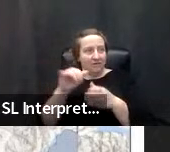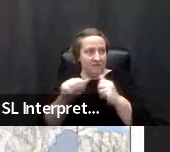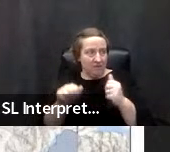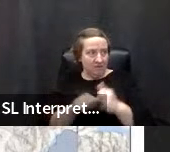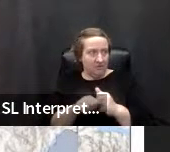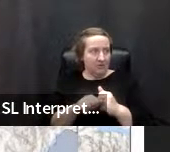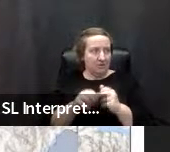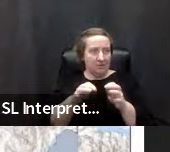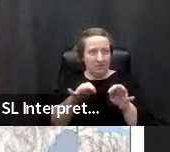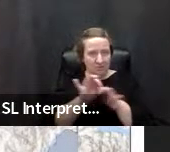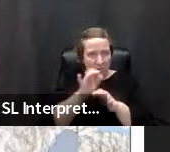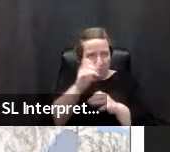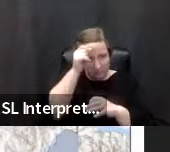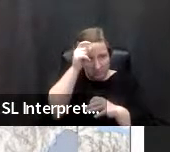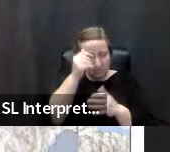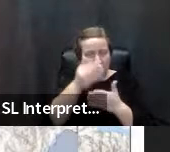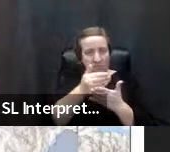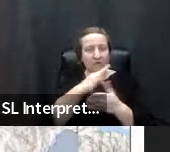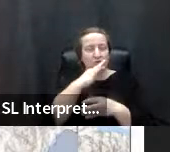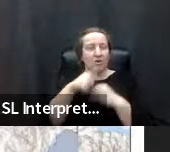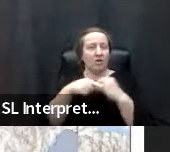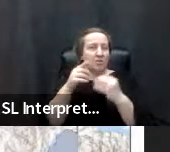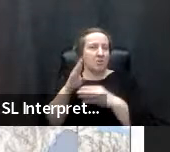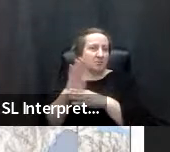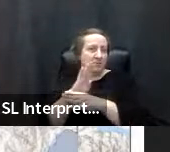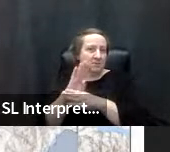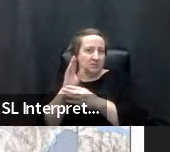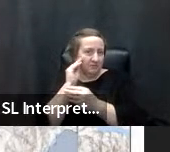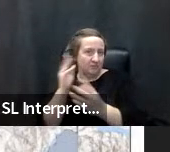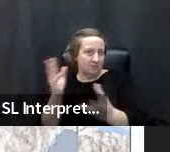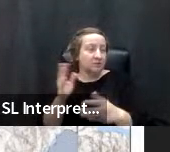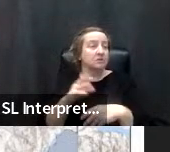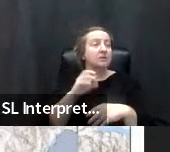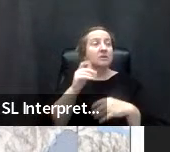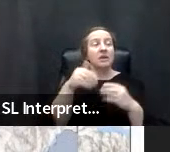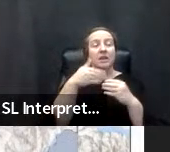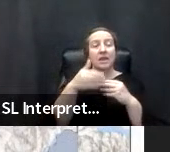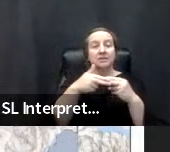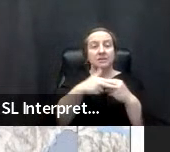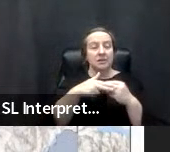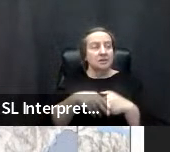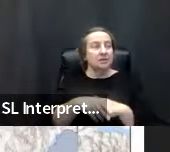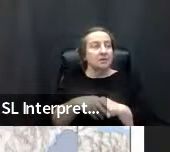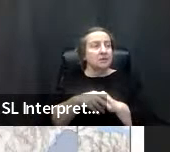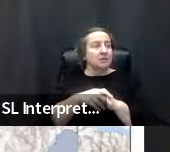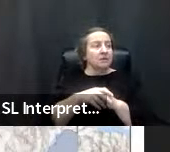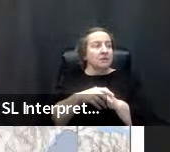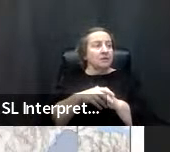everybody gets that point before I go to the commercial information. So if we go to the next slide.